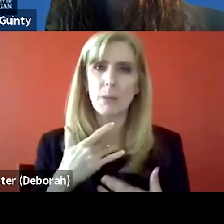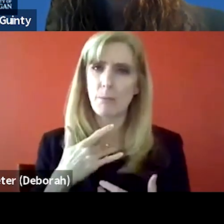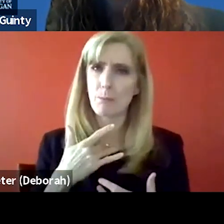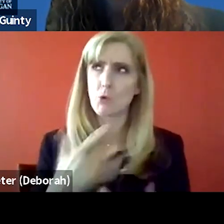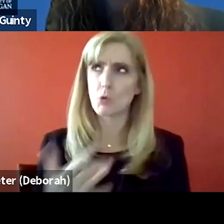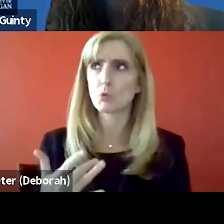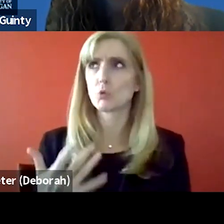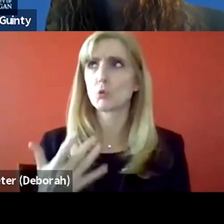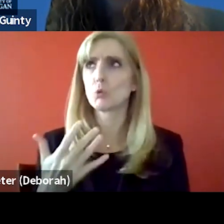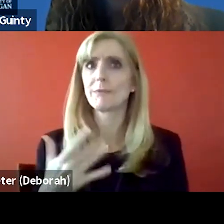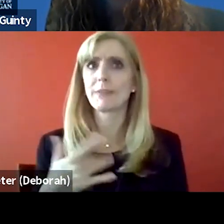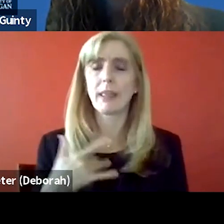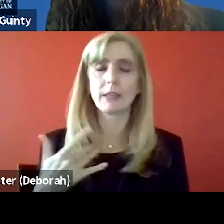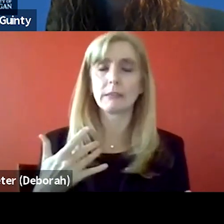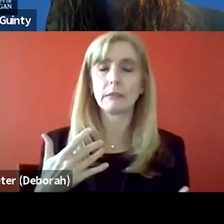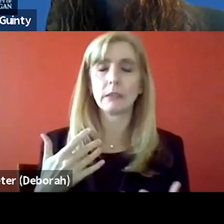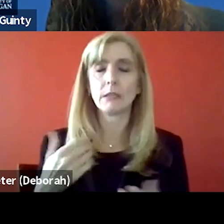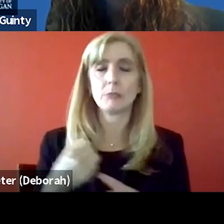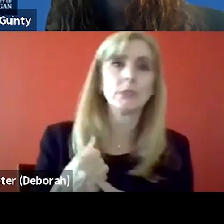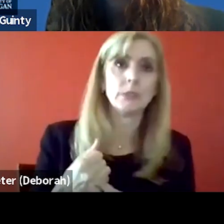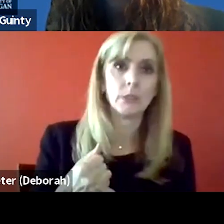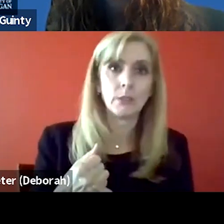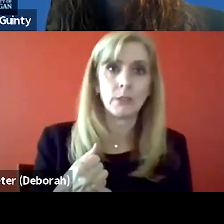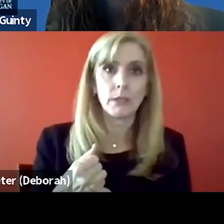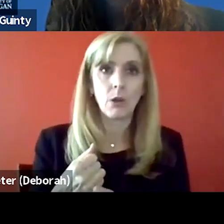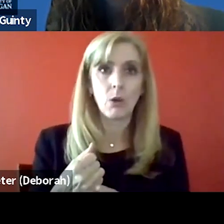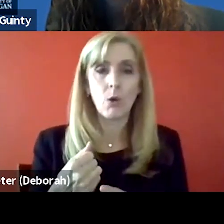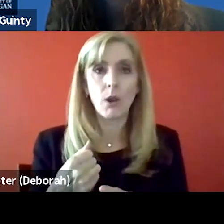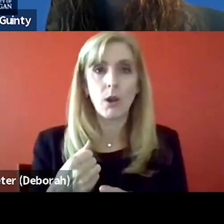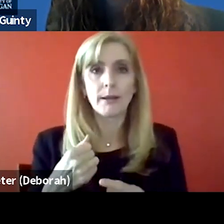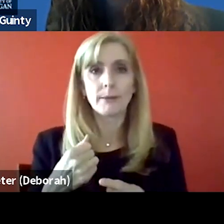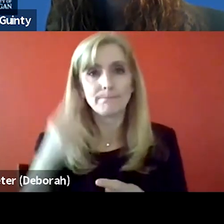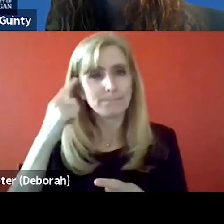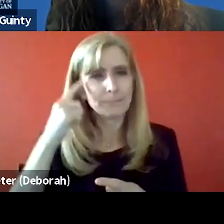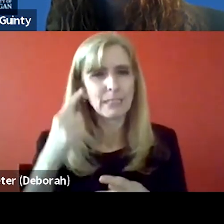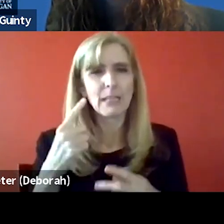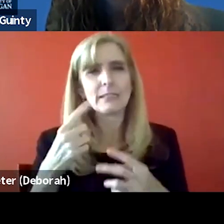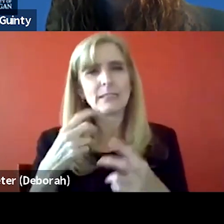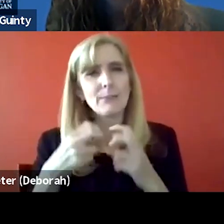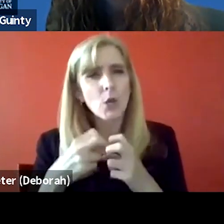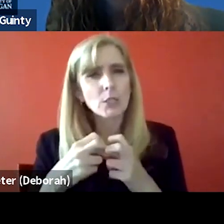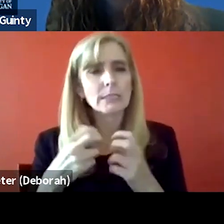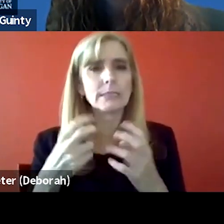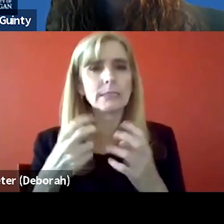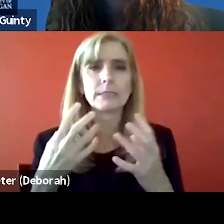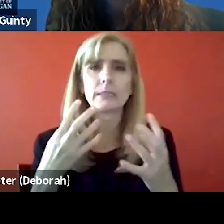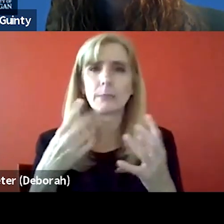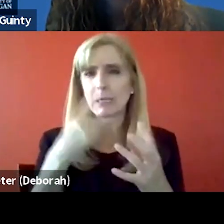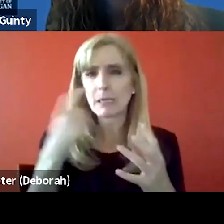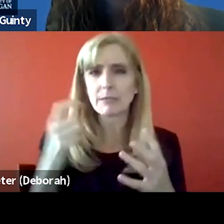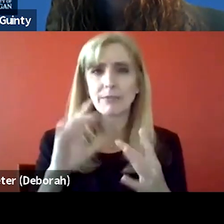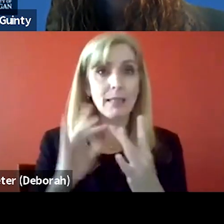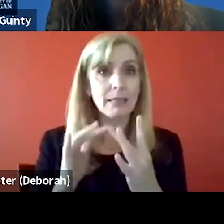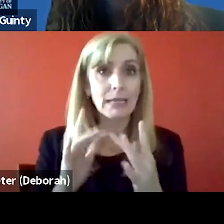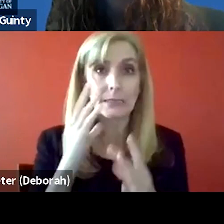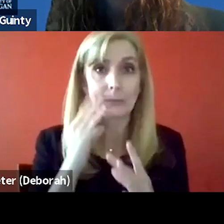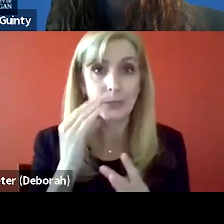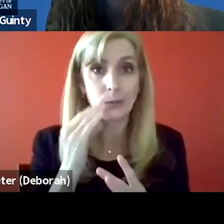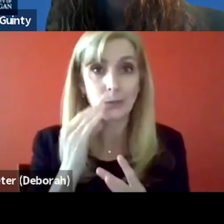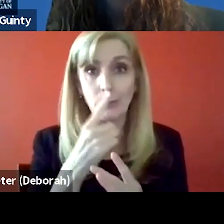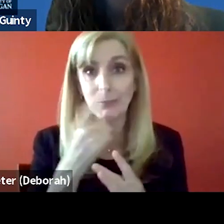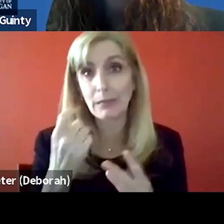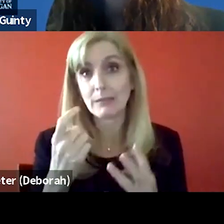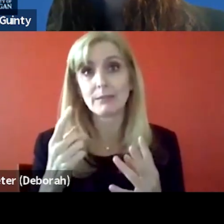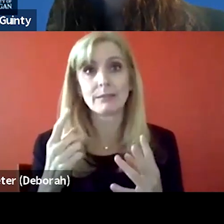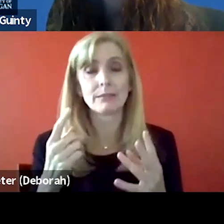to having episodes or acute difficulties because of the like online experience, or obviously because of